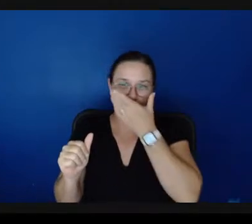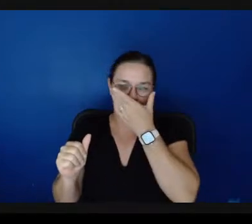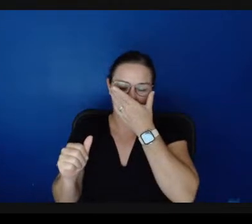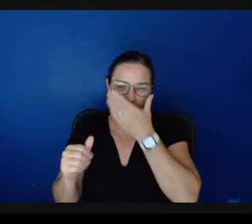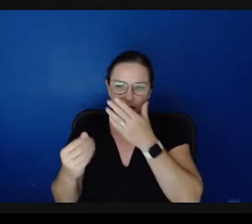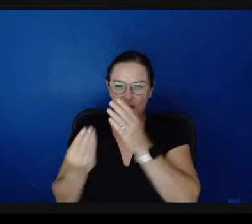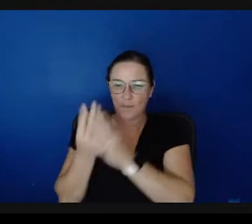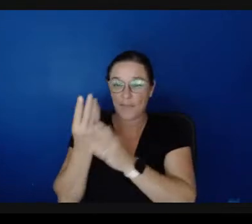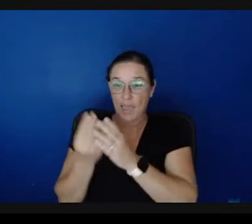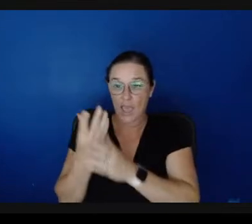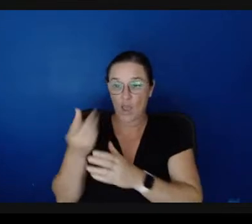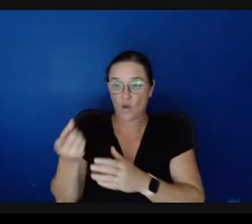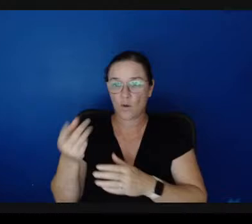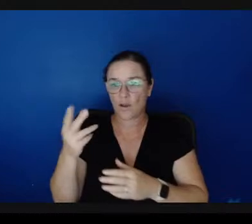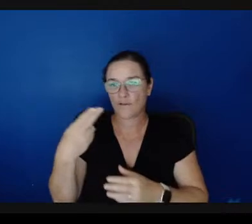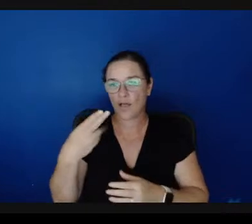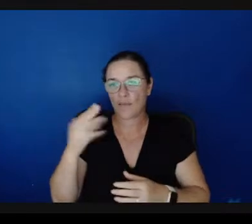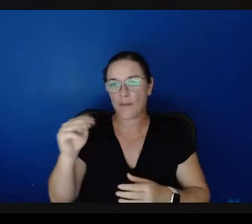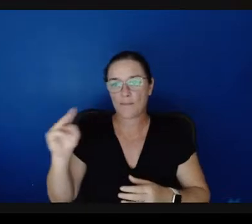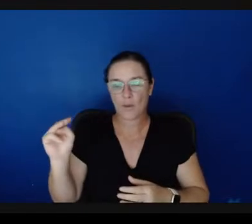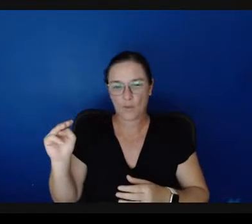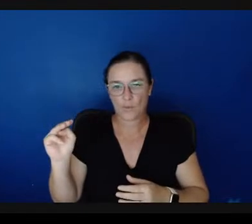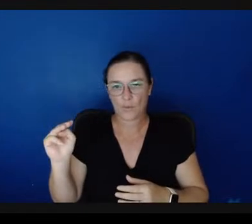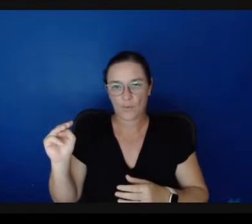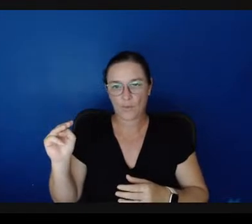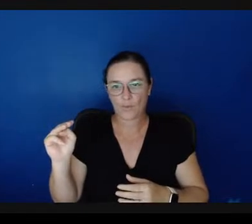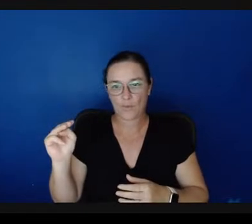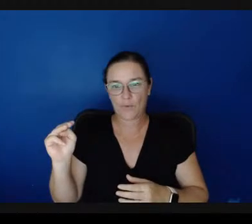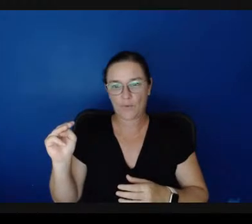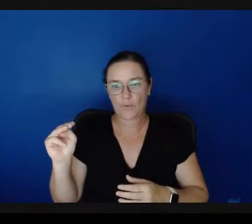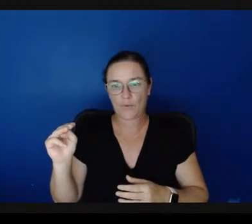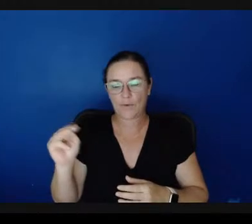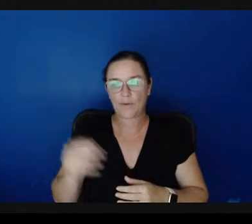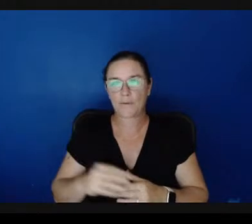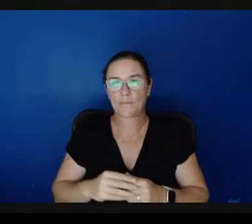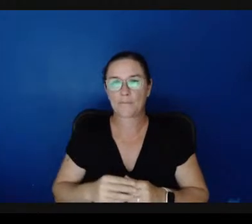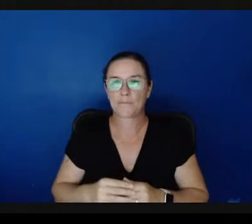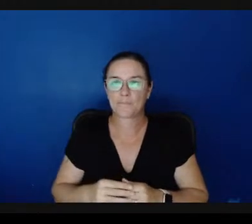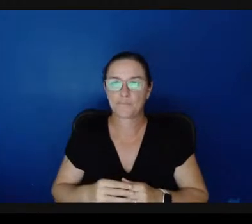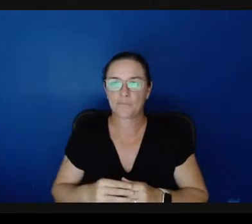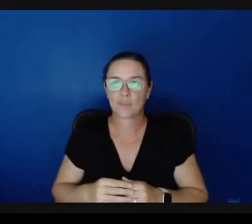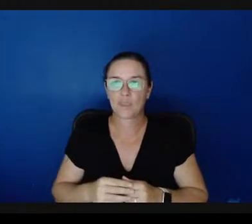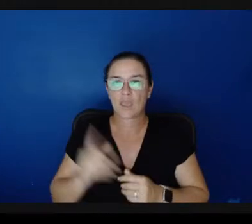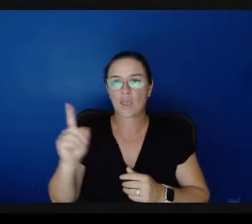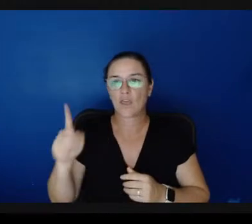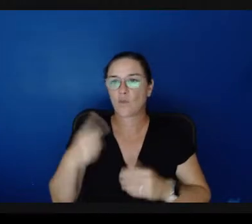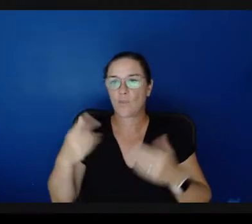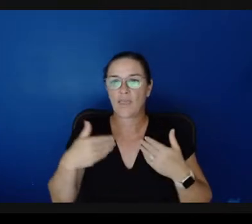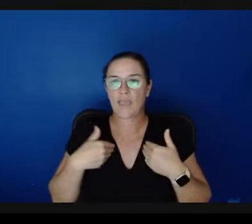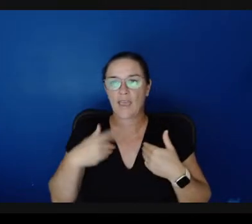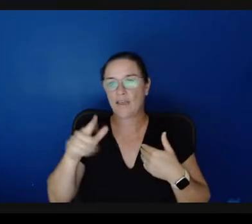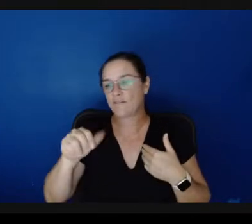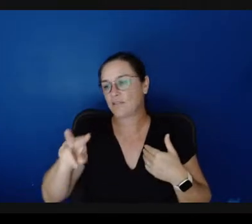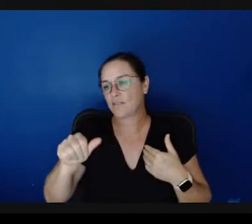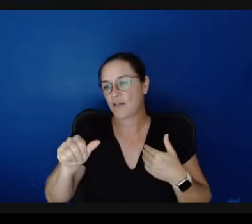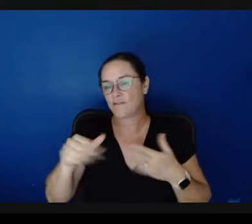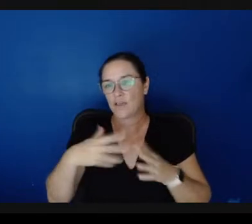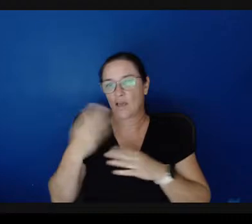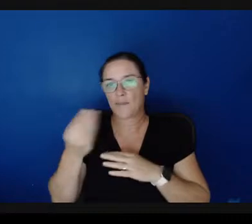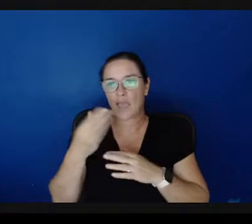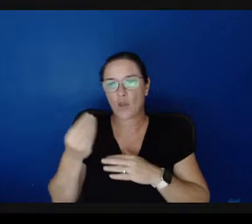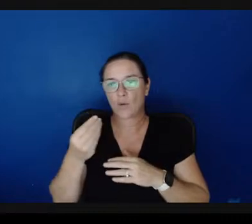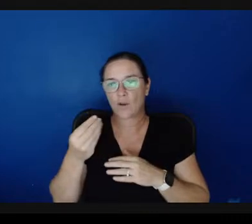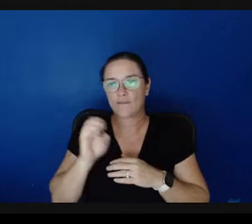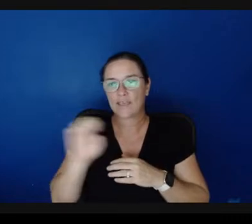began in 2008, but this study here is going back to before that. They only have lava coming out of Pu'o at the East Rift. So